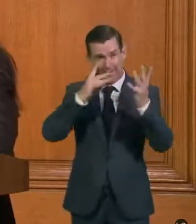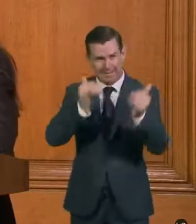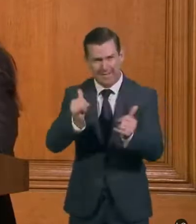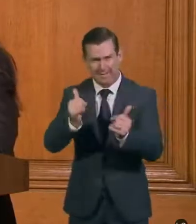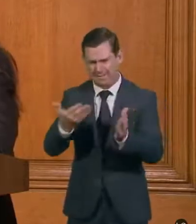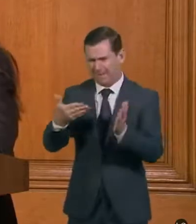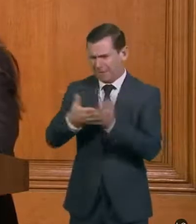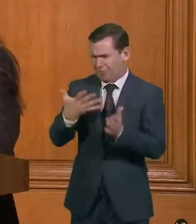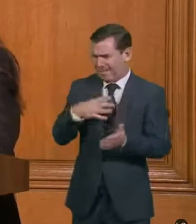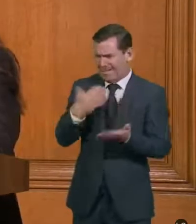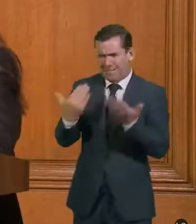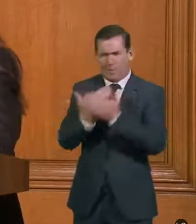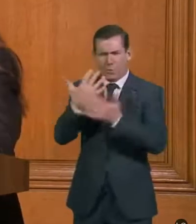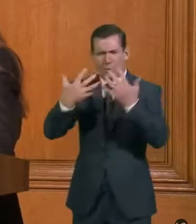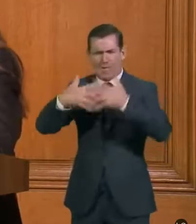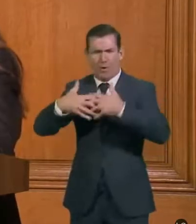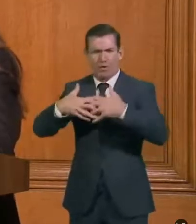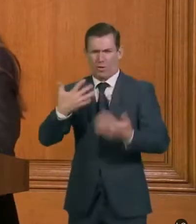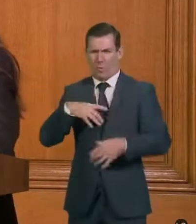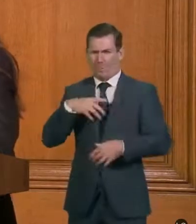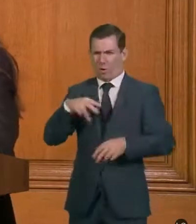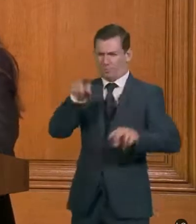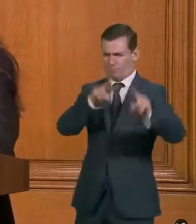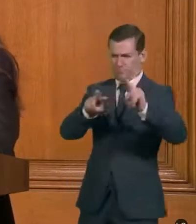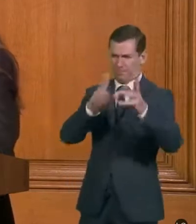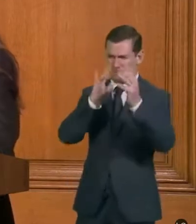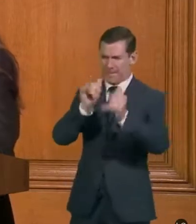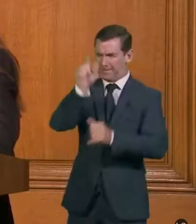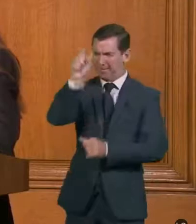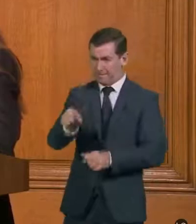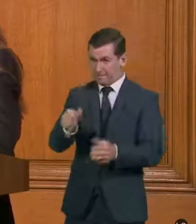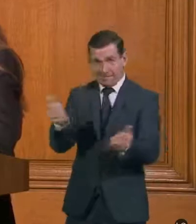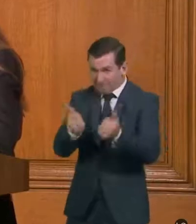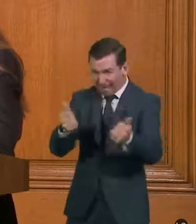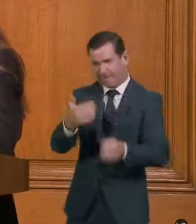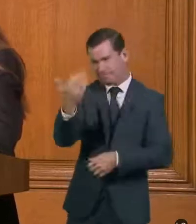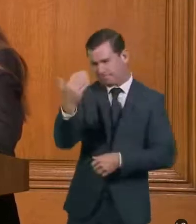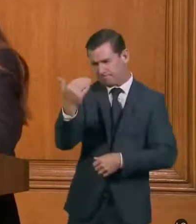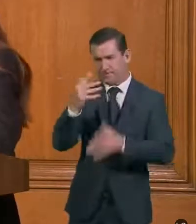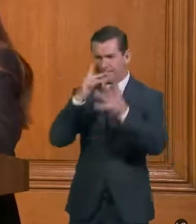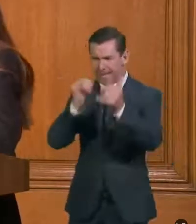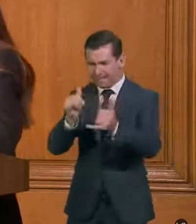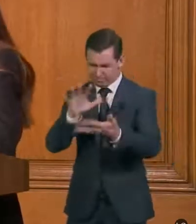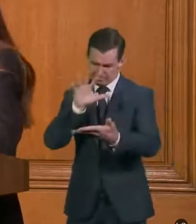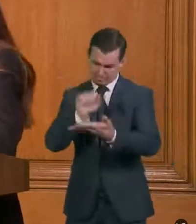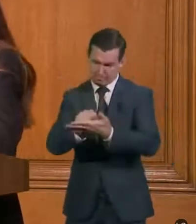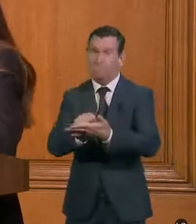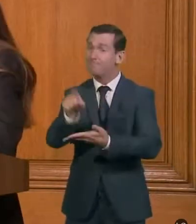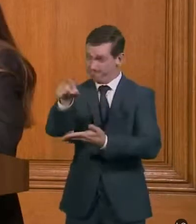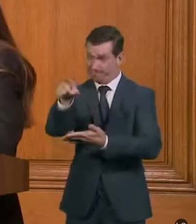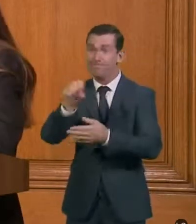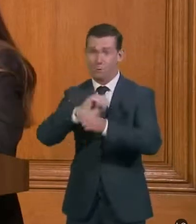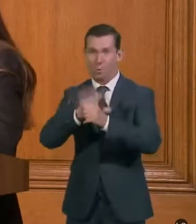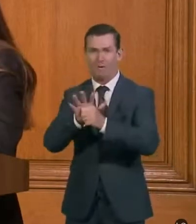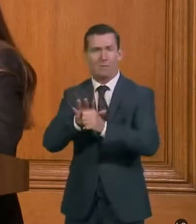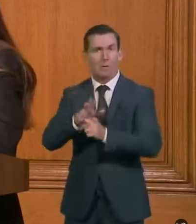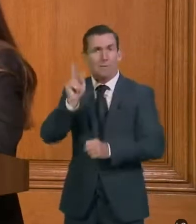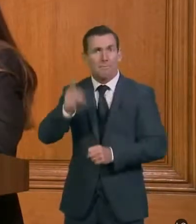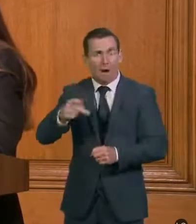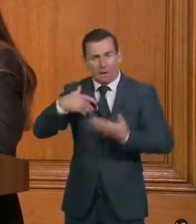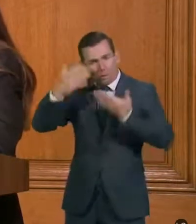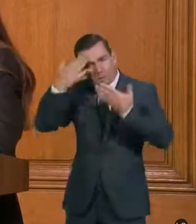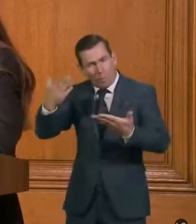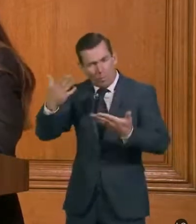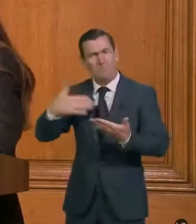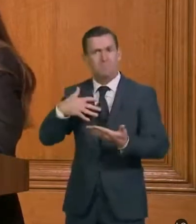that are most at risk for transmitting to vulnerable individuals, such as care homes and hospitals. But we're also looking at how we can do this